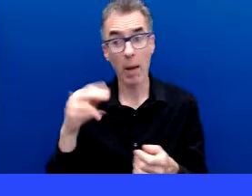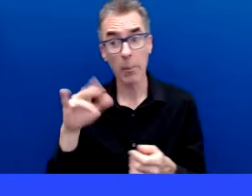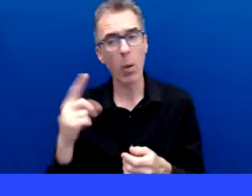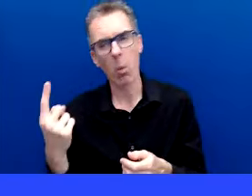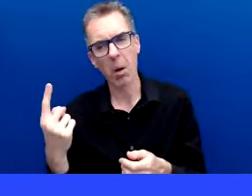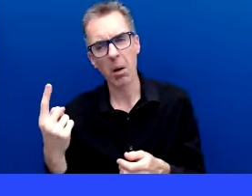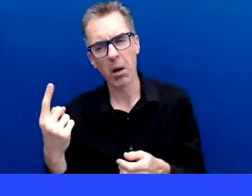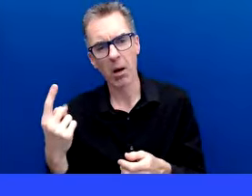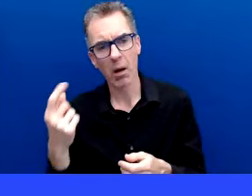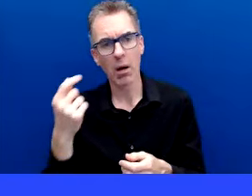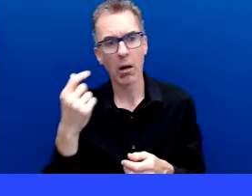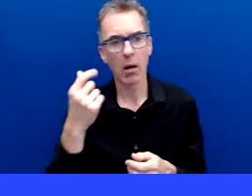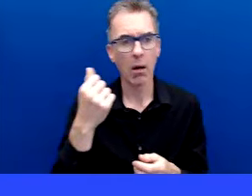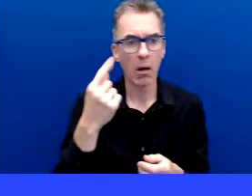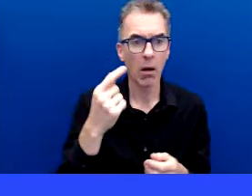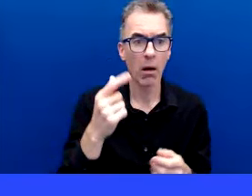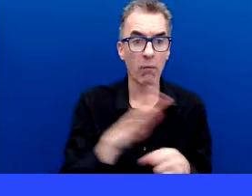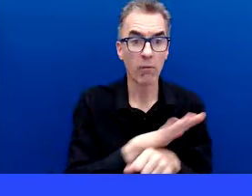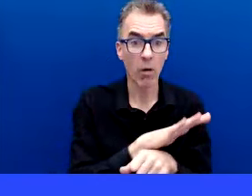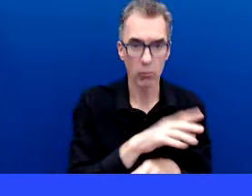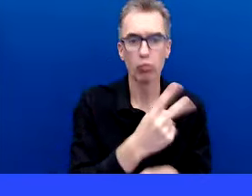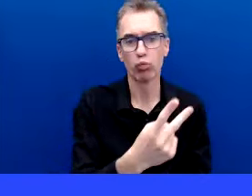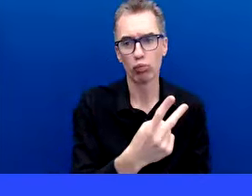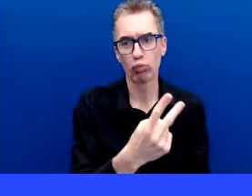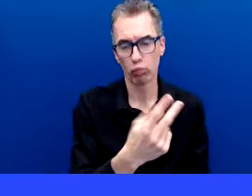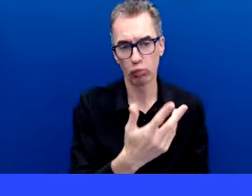action, and it